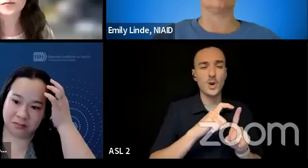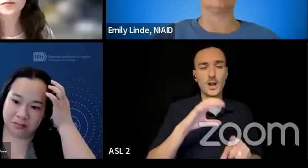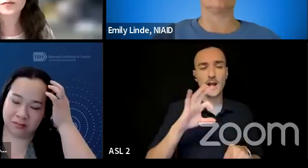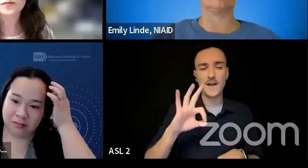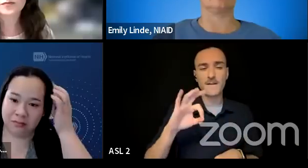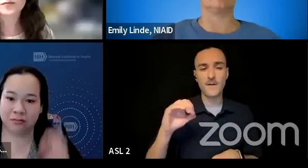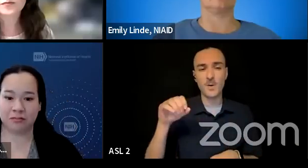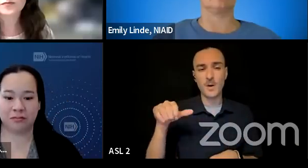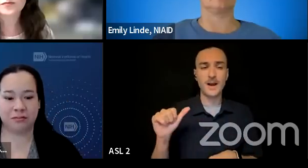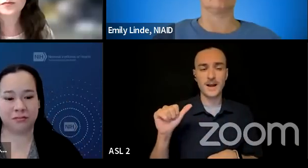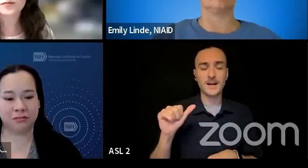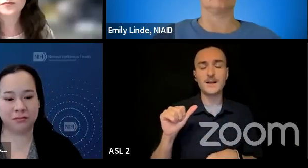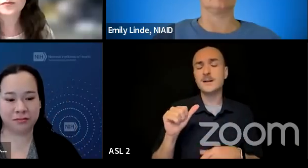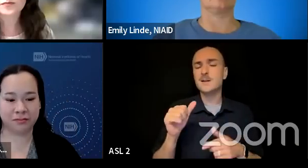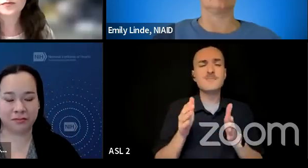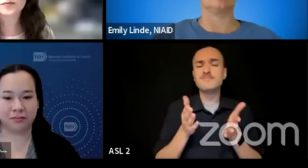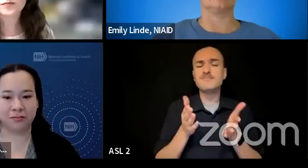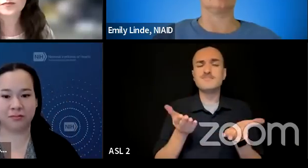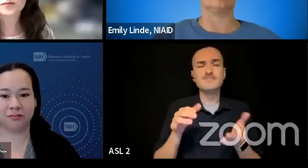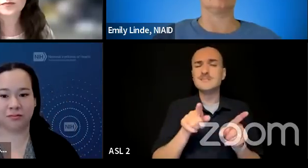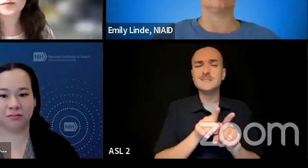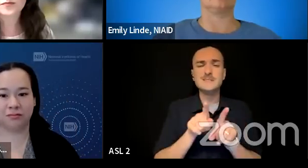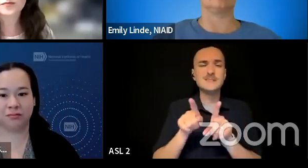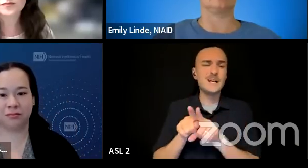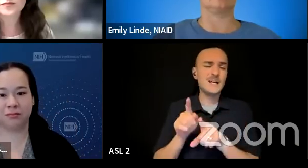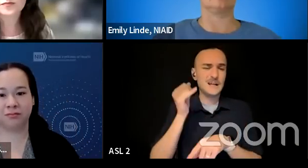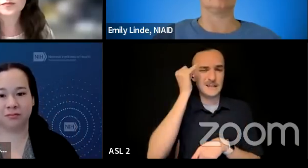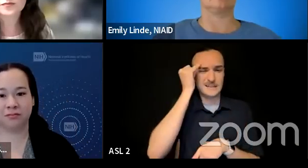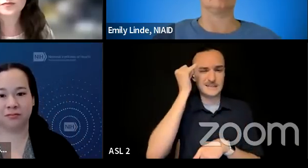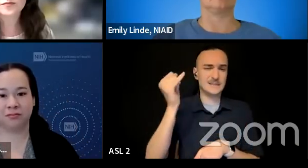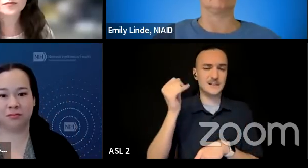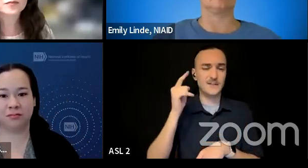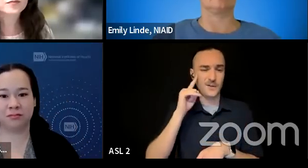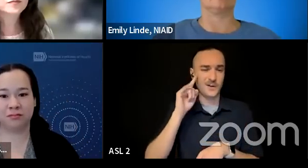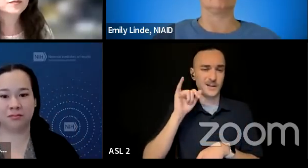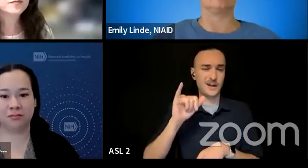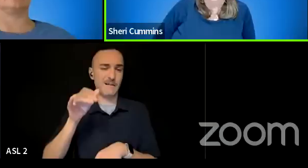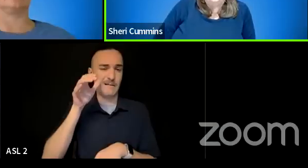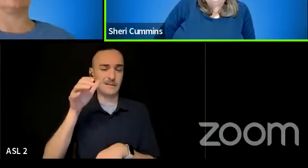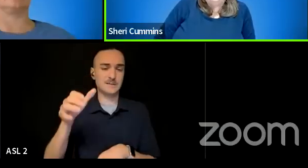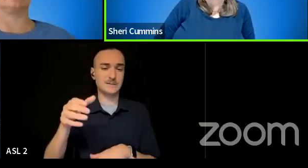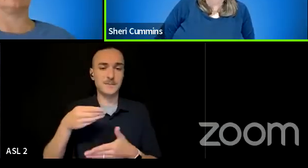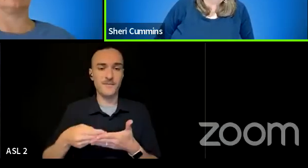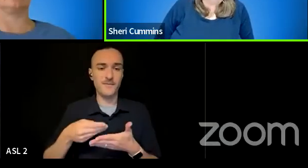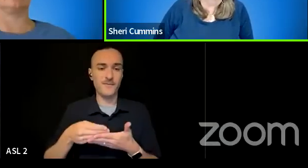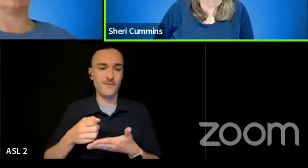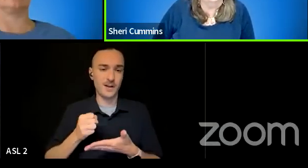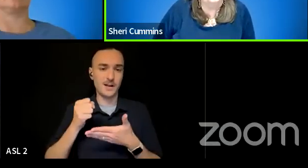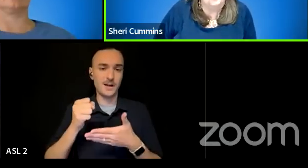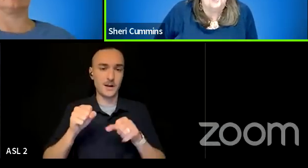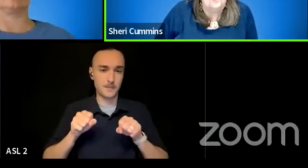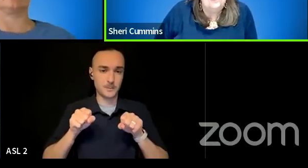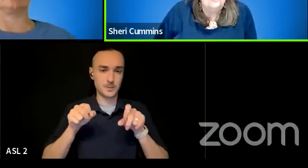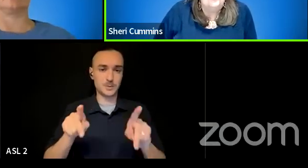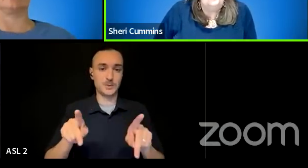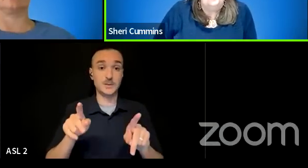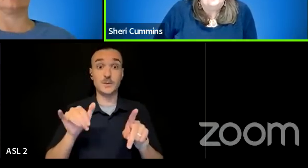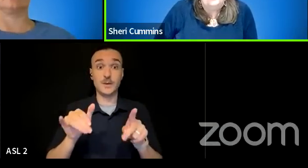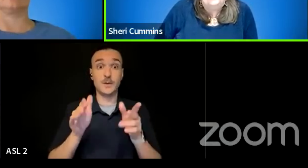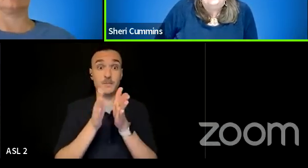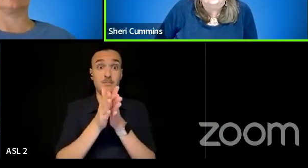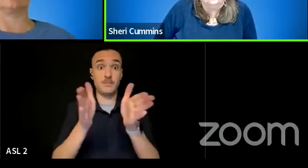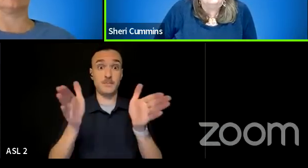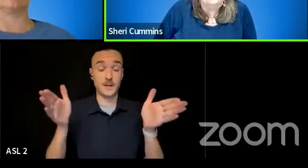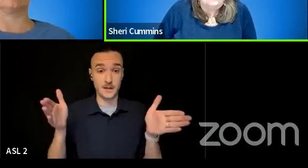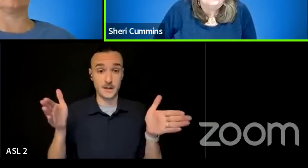broad equivalent umbrella terms for funding opportunities. Okay. So within that big umbrella term, you